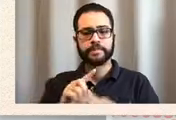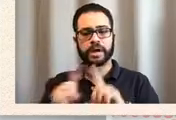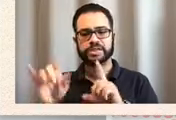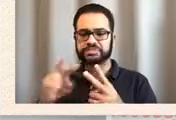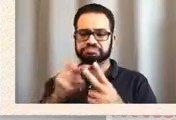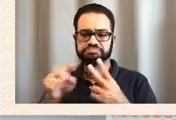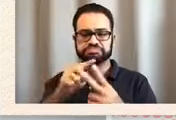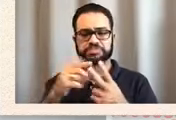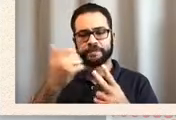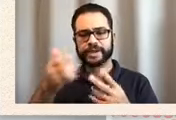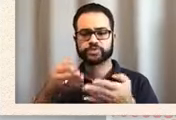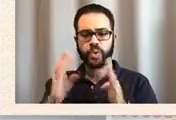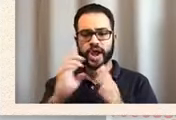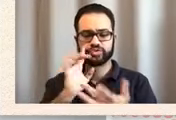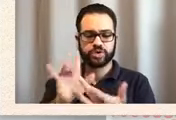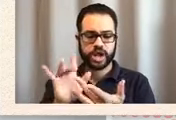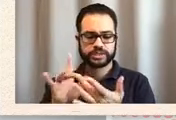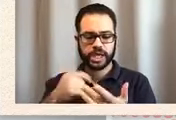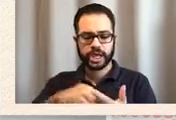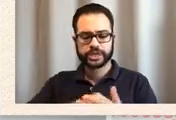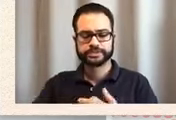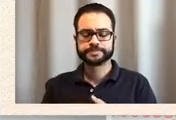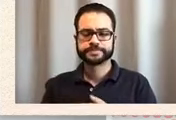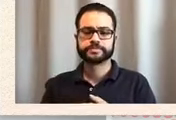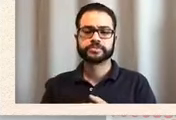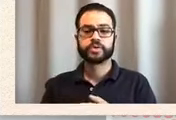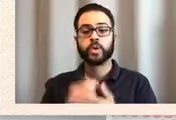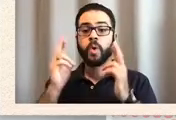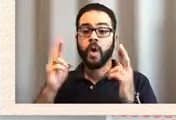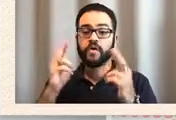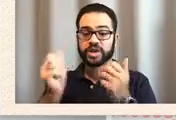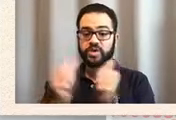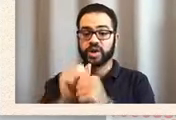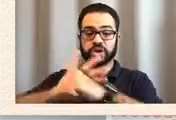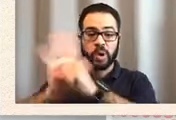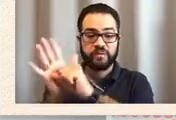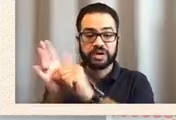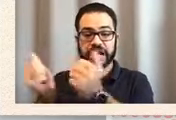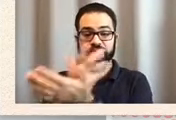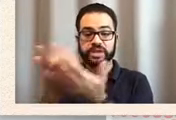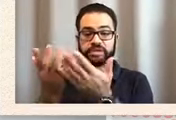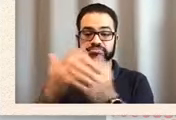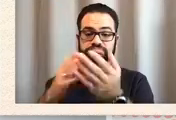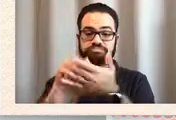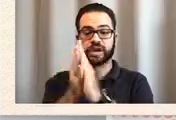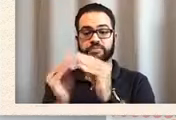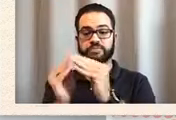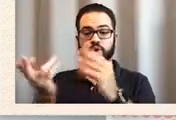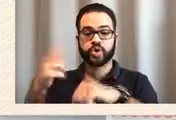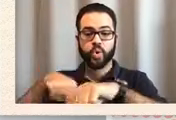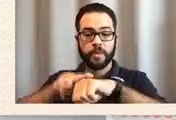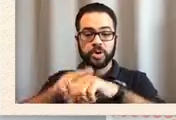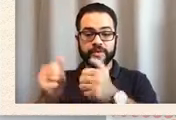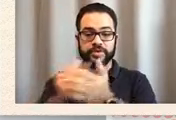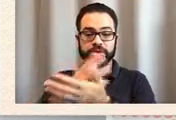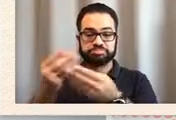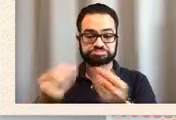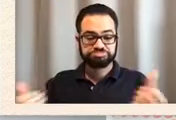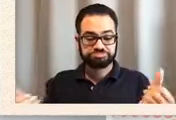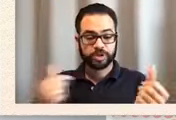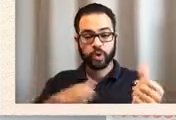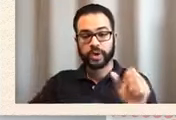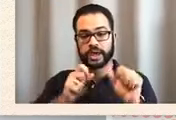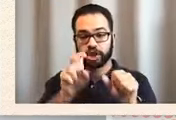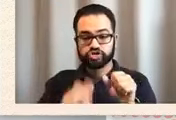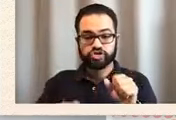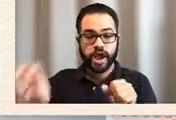us. When hopefully COVID and things start to become a little more normal, and we have the ability to travel again and